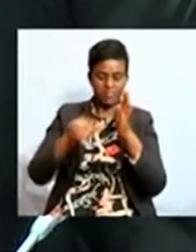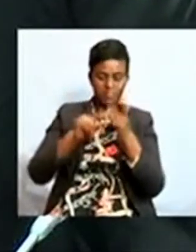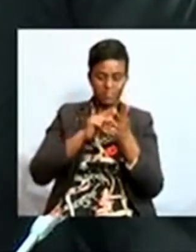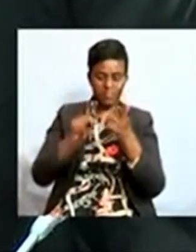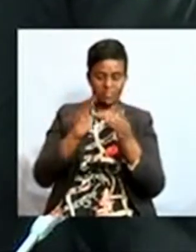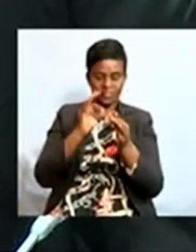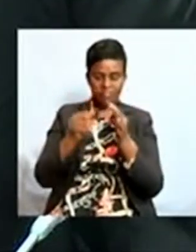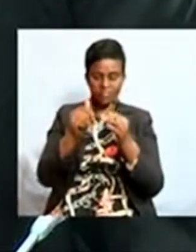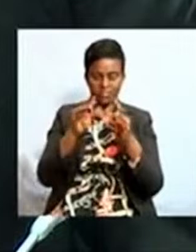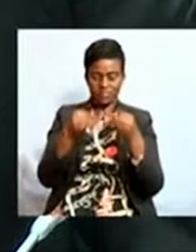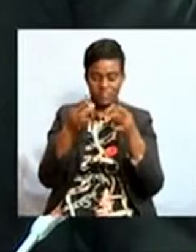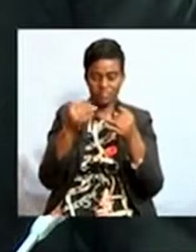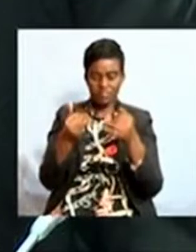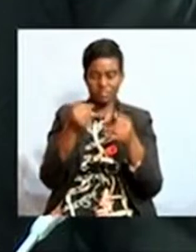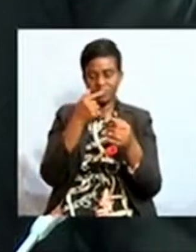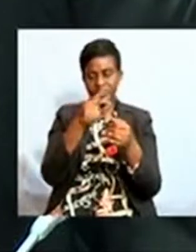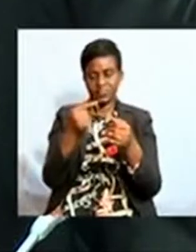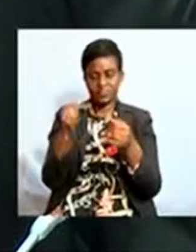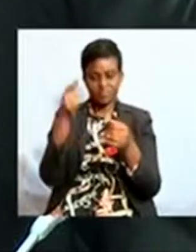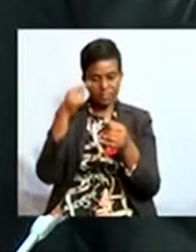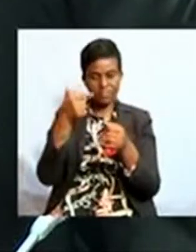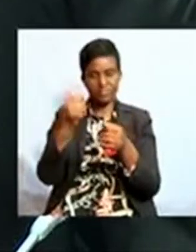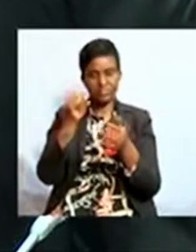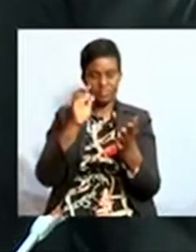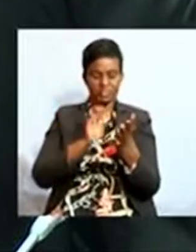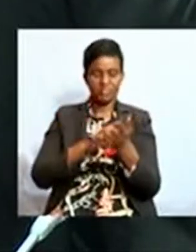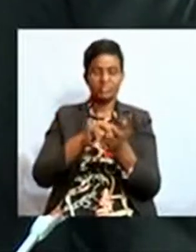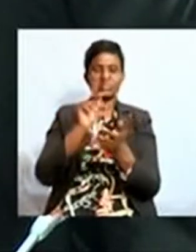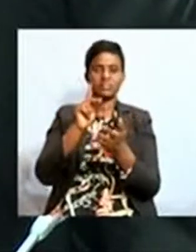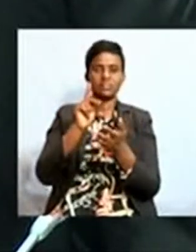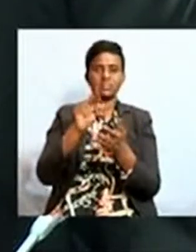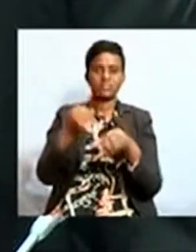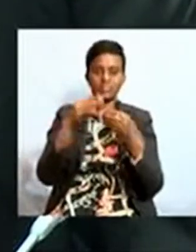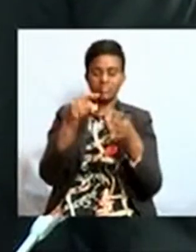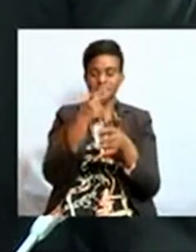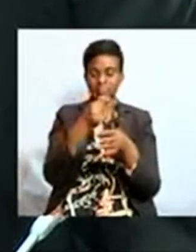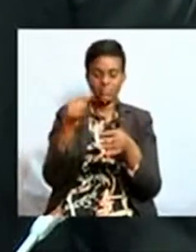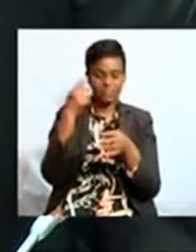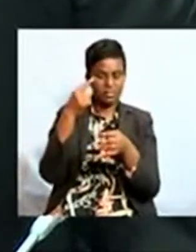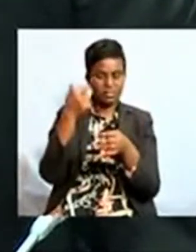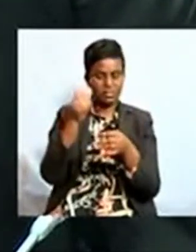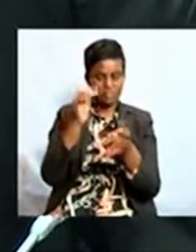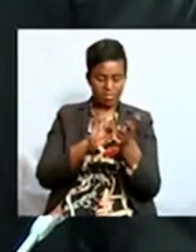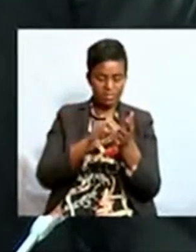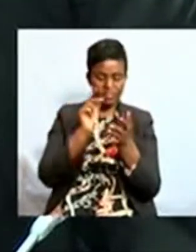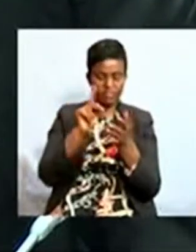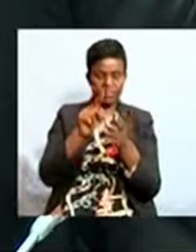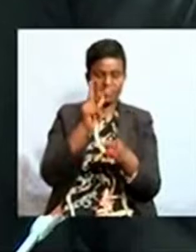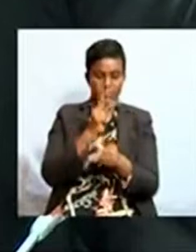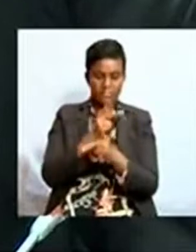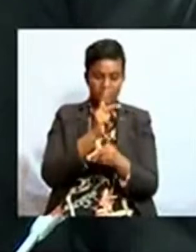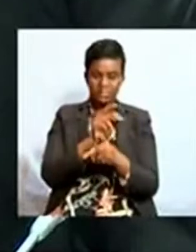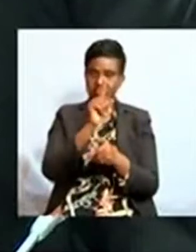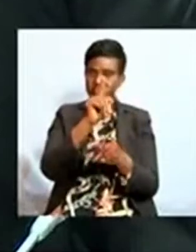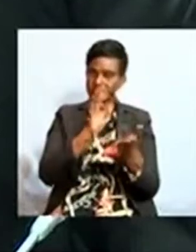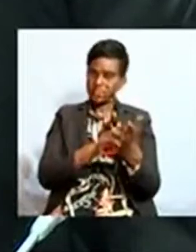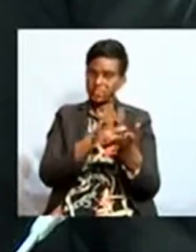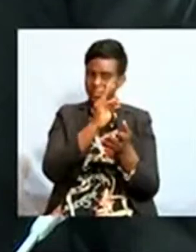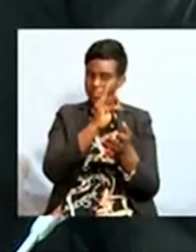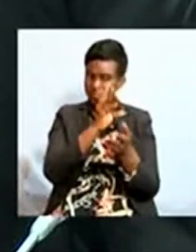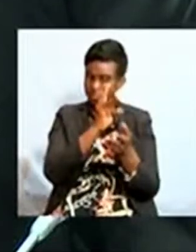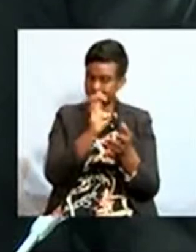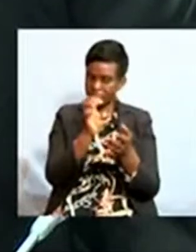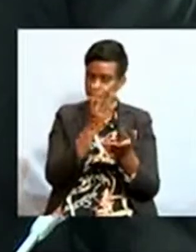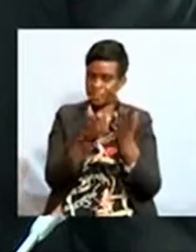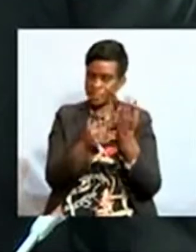you supplied goods for 10,000 kwacha, they would withhold 1,600. Maybe on